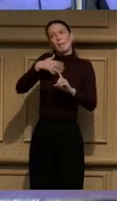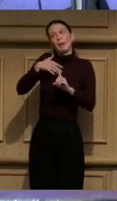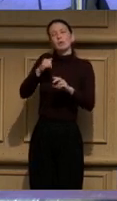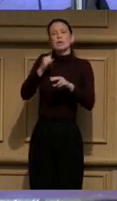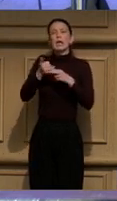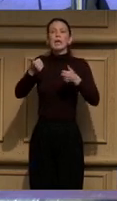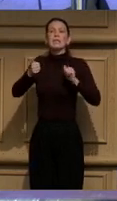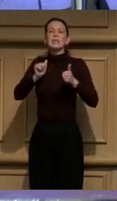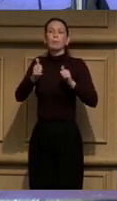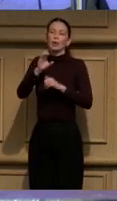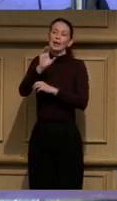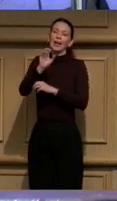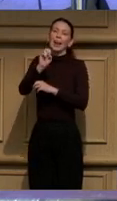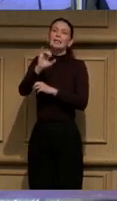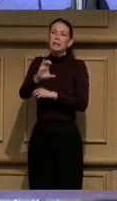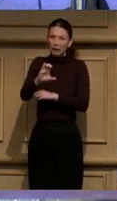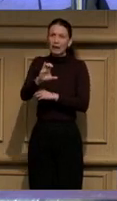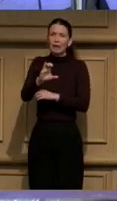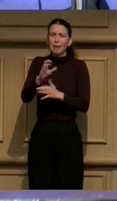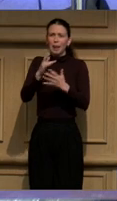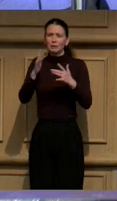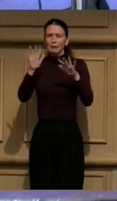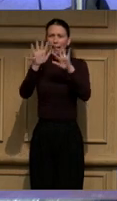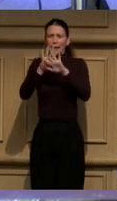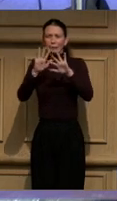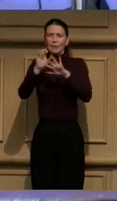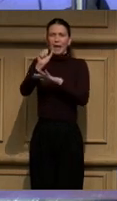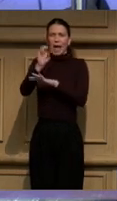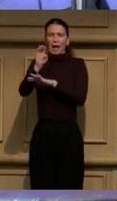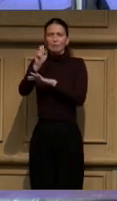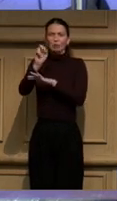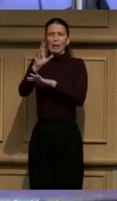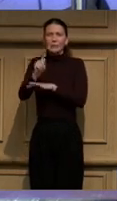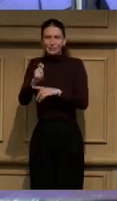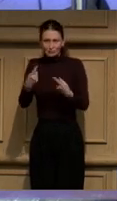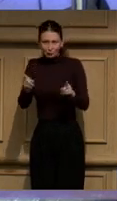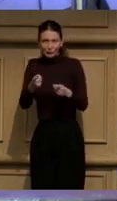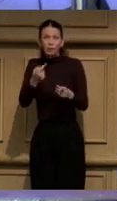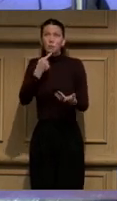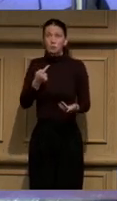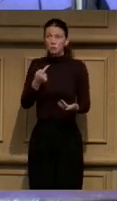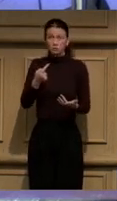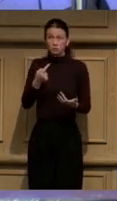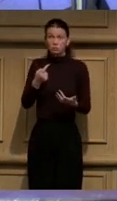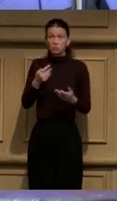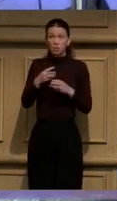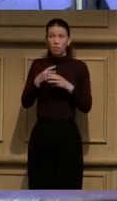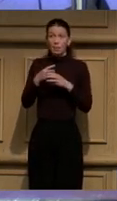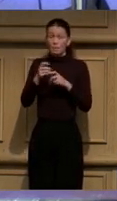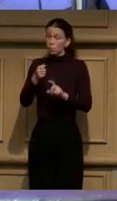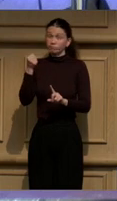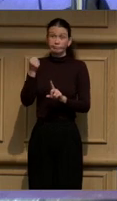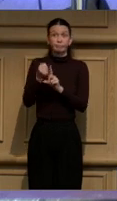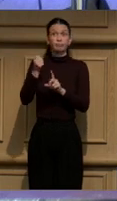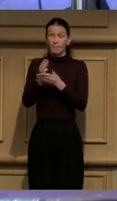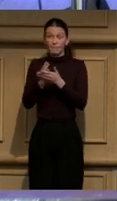music. I wrote a lot of abstract instrumental music. Mm-hmm. And I feel like probably the most significant aspect of the award, you know,